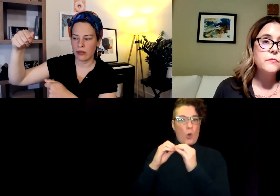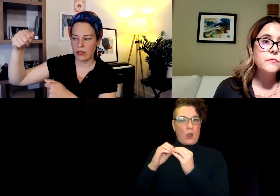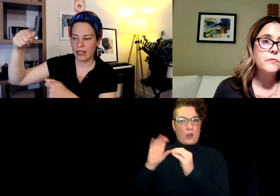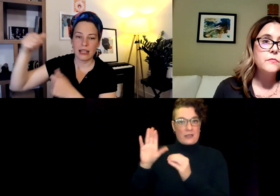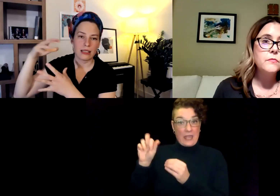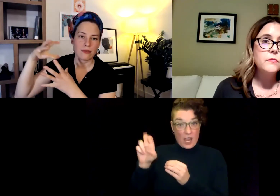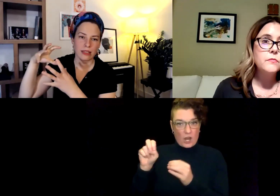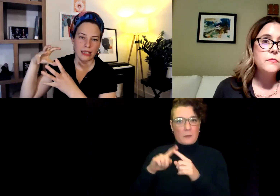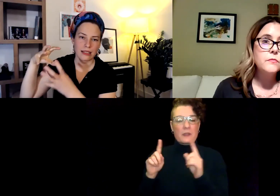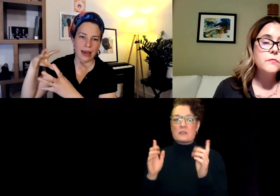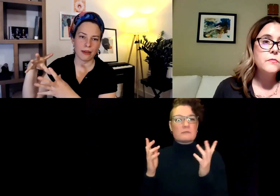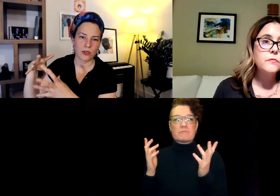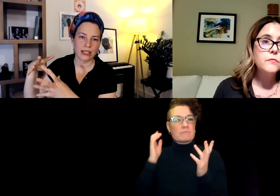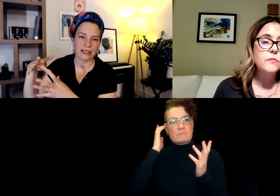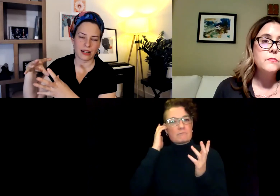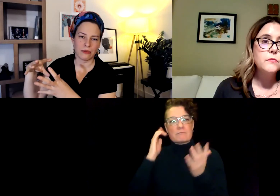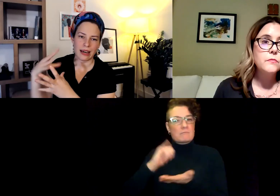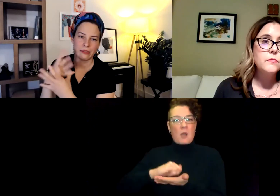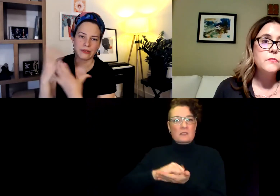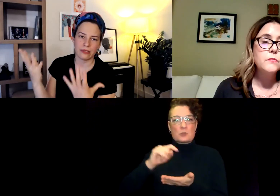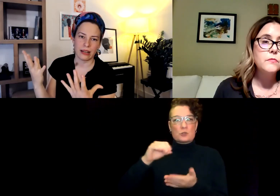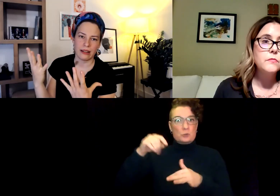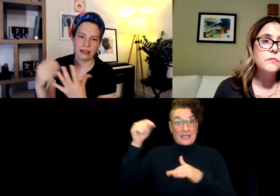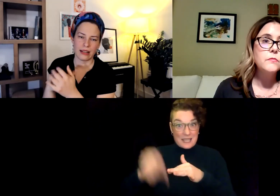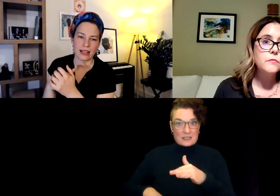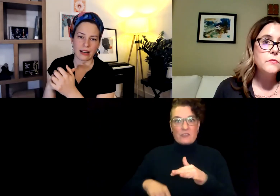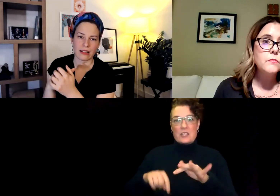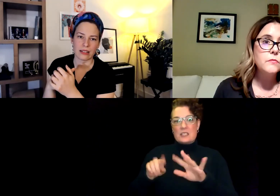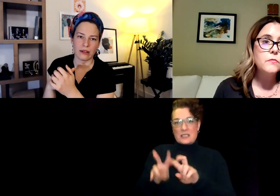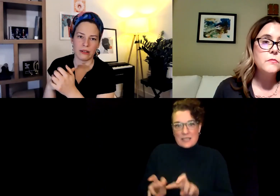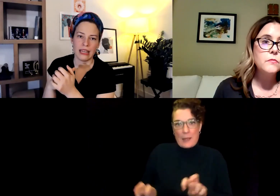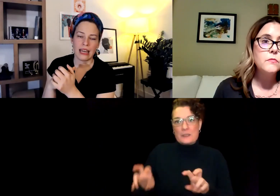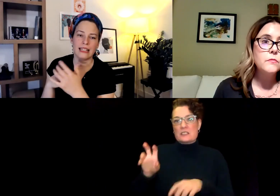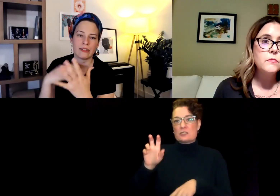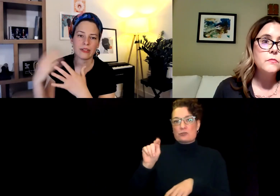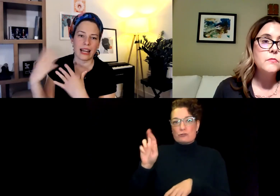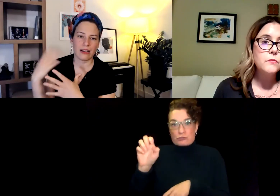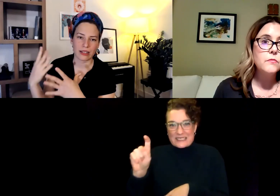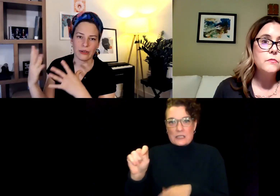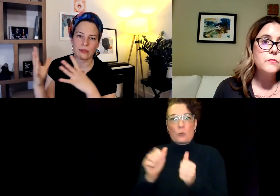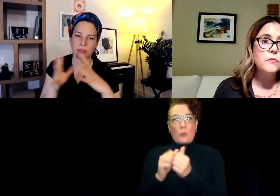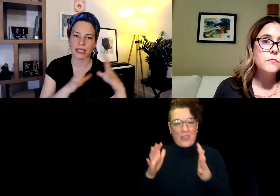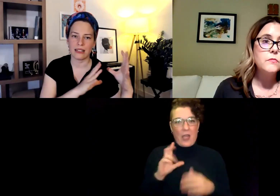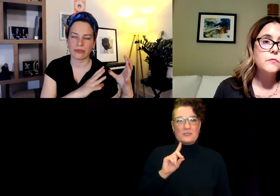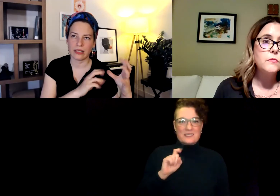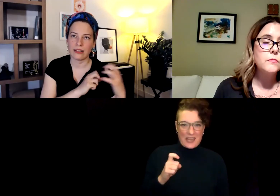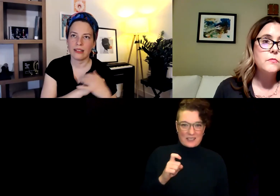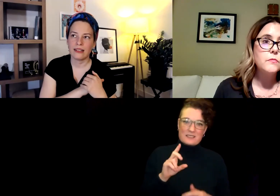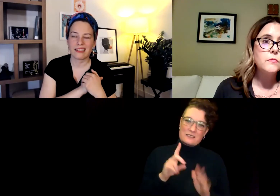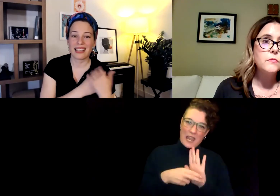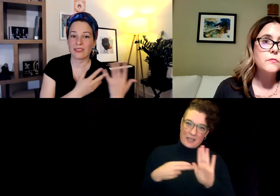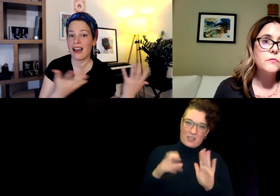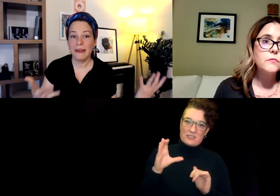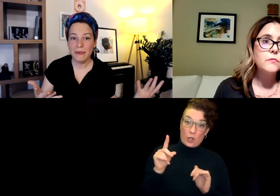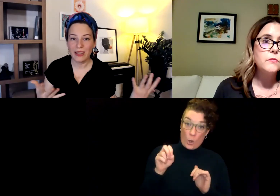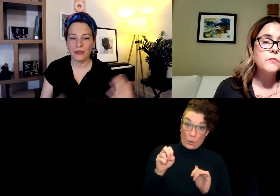of intensively examine and treat somebody without a diagnostic code, and that different diagnostic codes relate to different